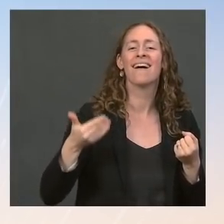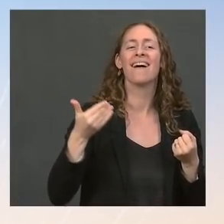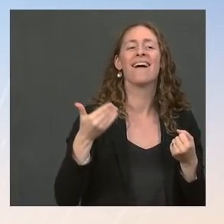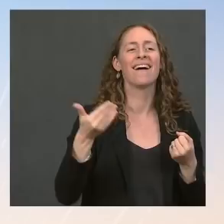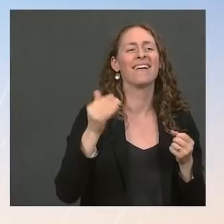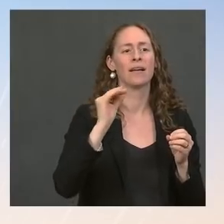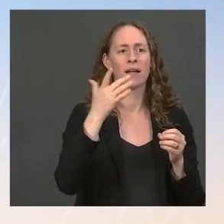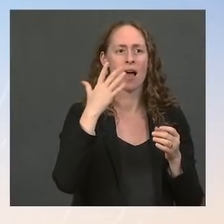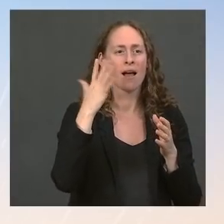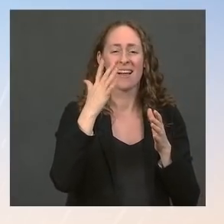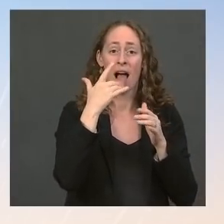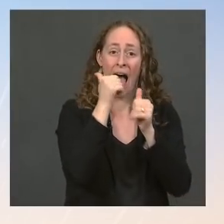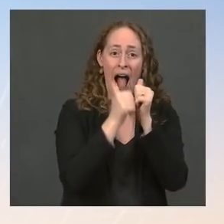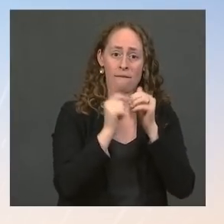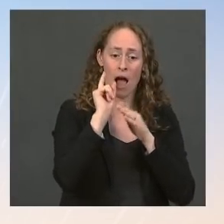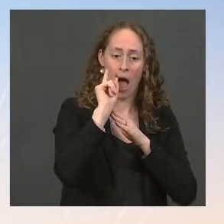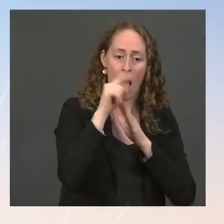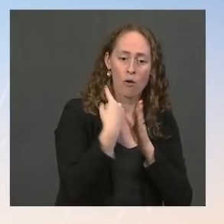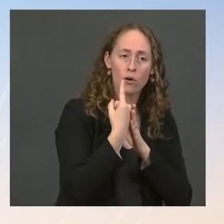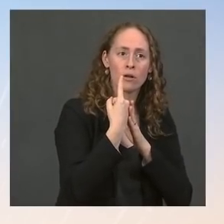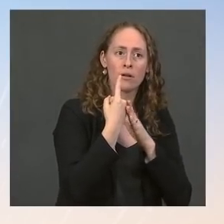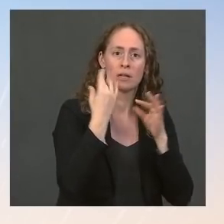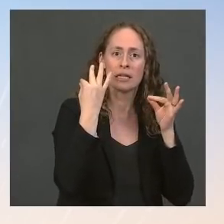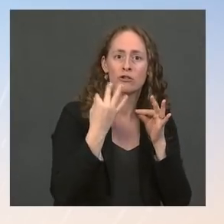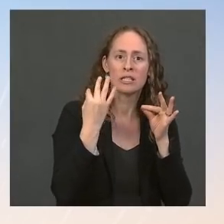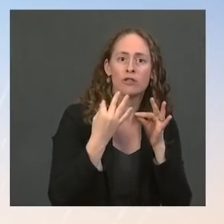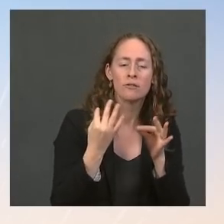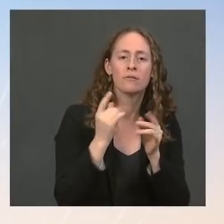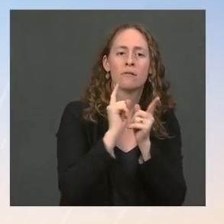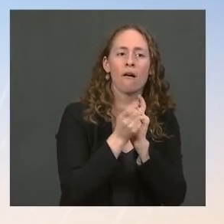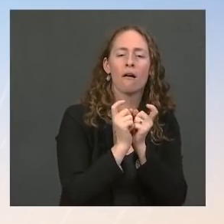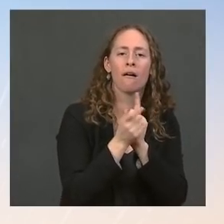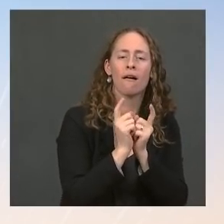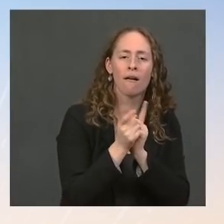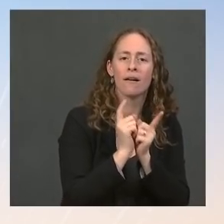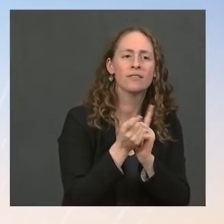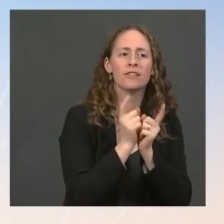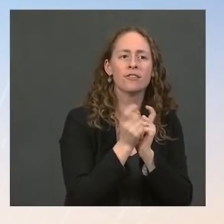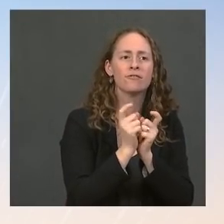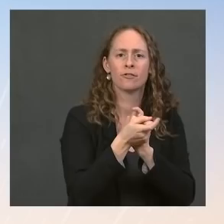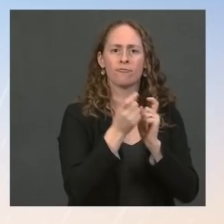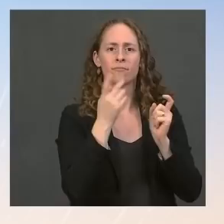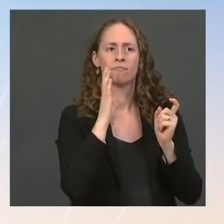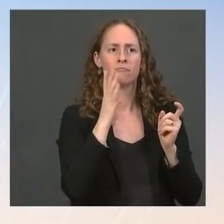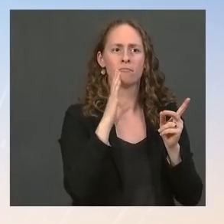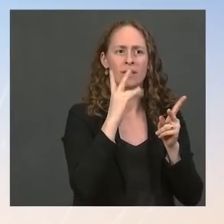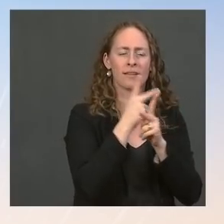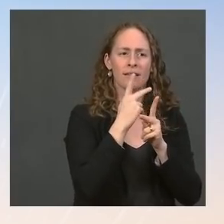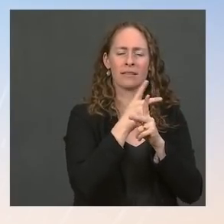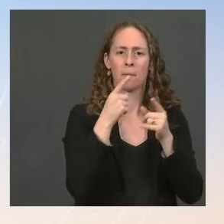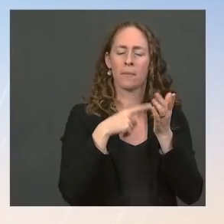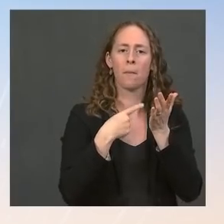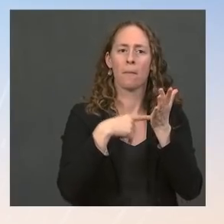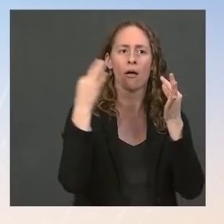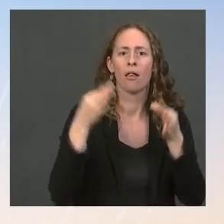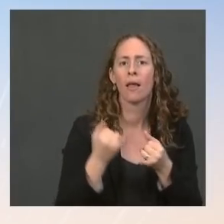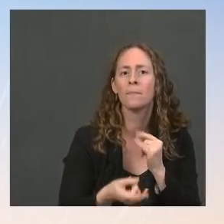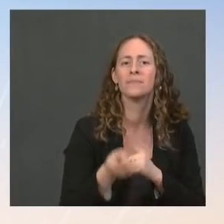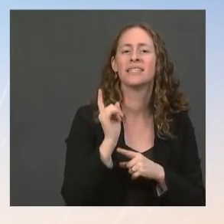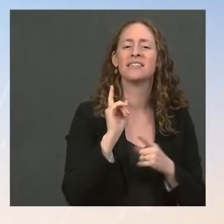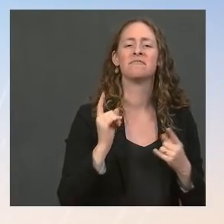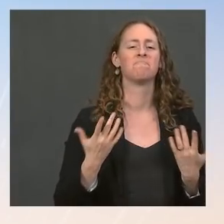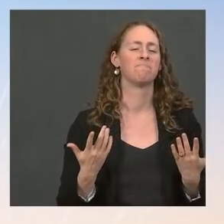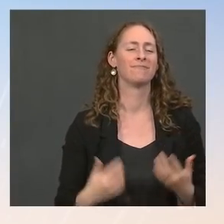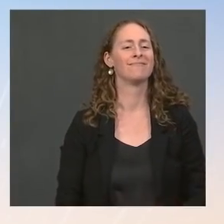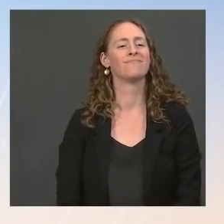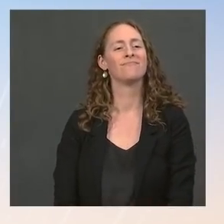hour by hour and what would be most constructive to move things forward. And just one more on Afghanistan. Sure. Because the president's military advisors continue to be asked